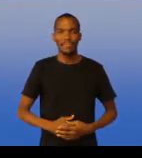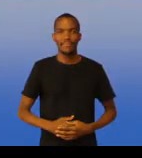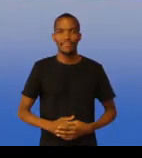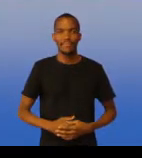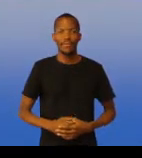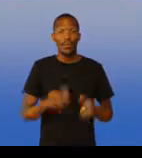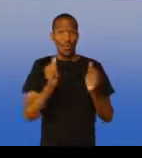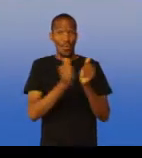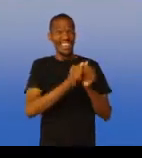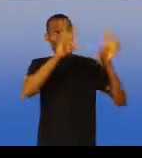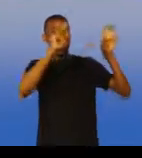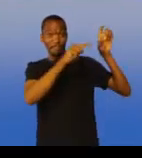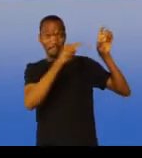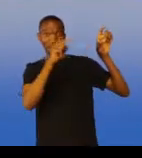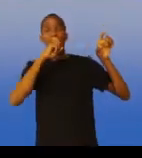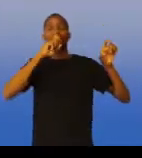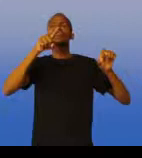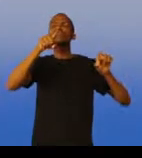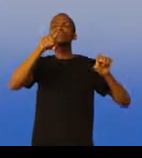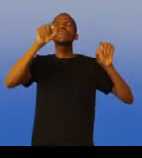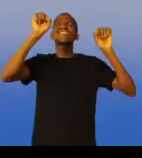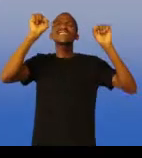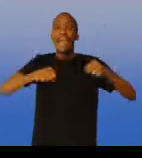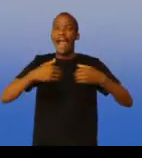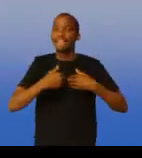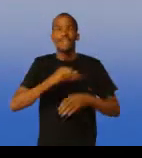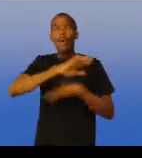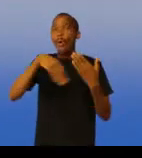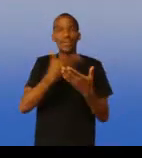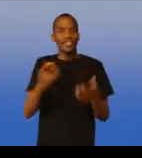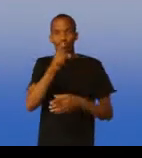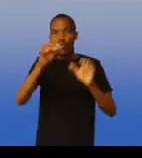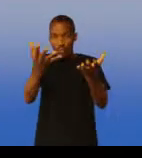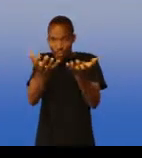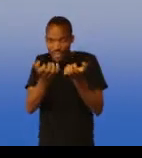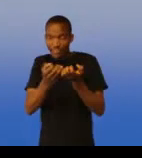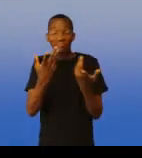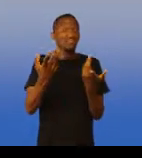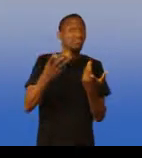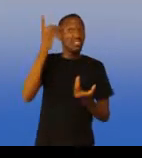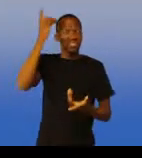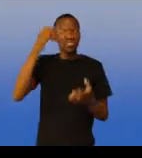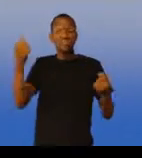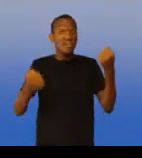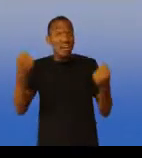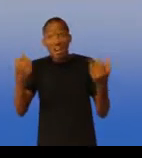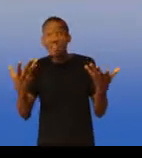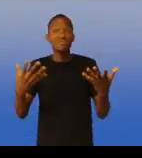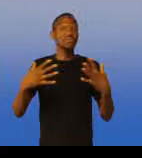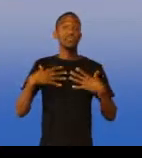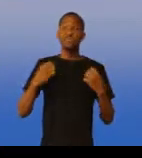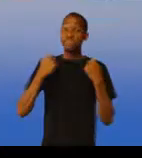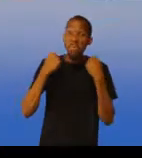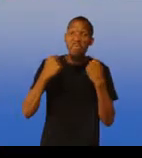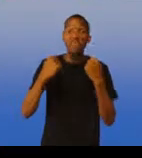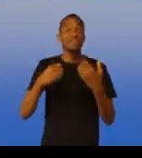With Treat All, you can have anything that you want. You can have your dream house, your dream car, your fitness,